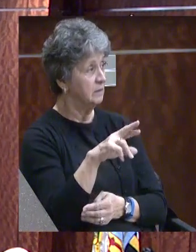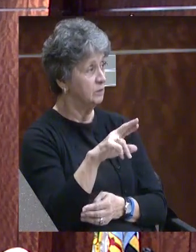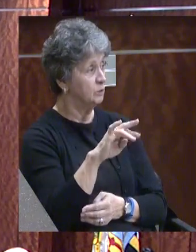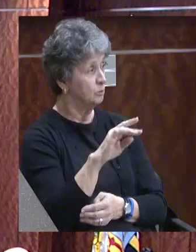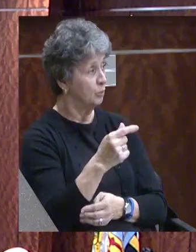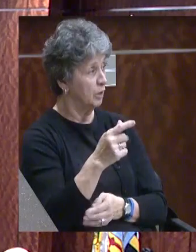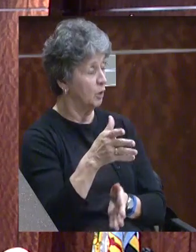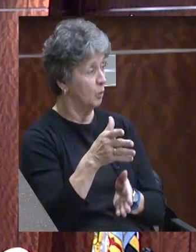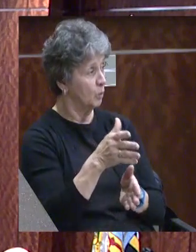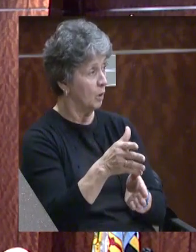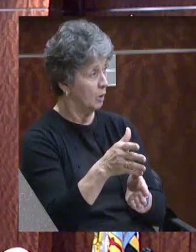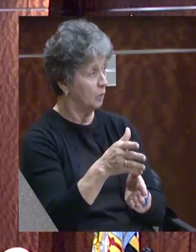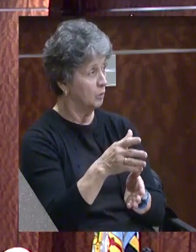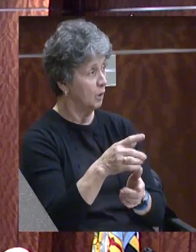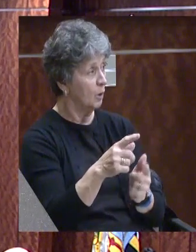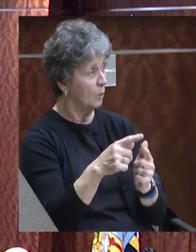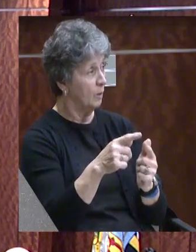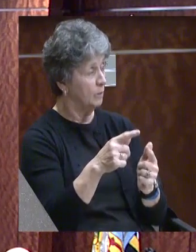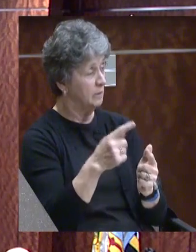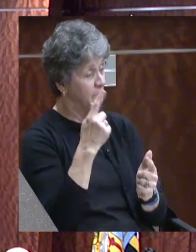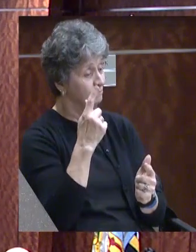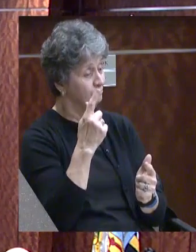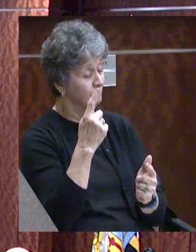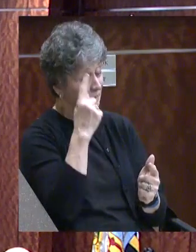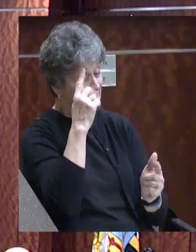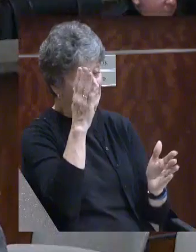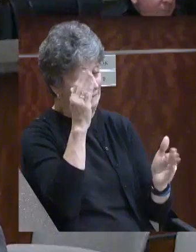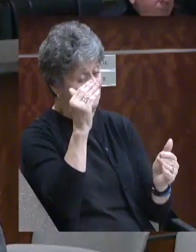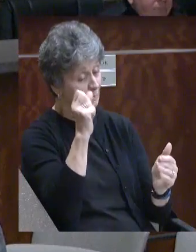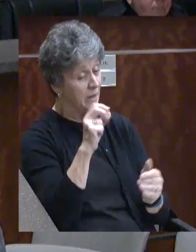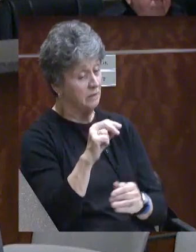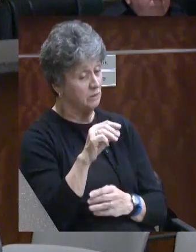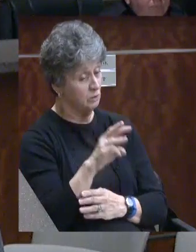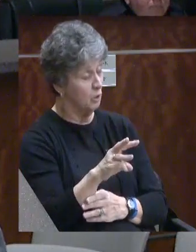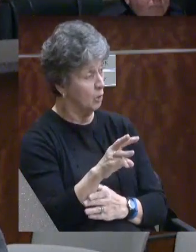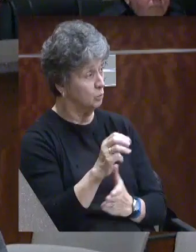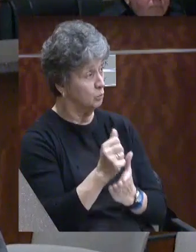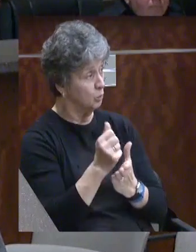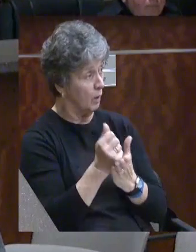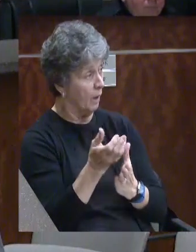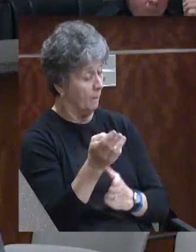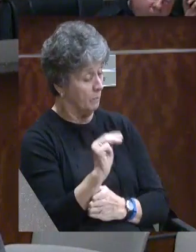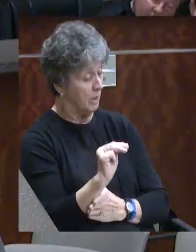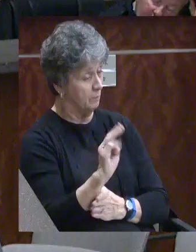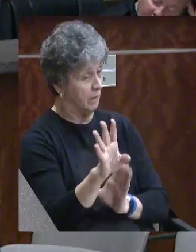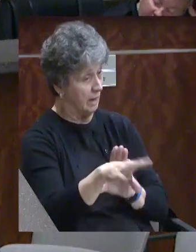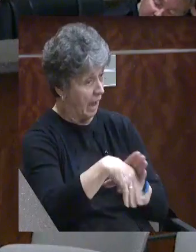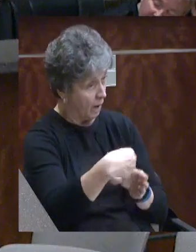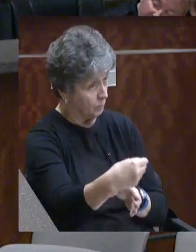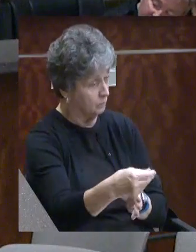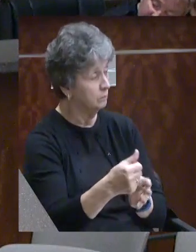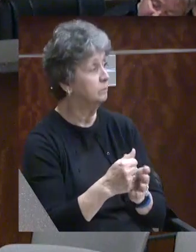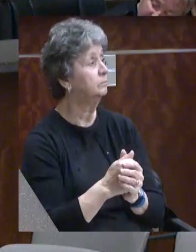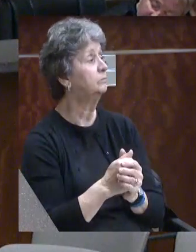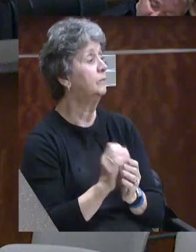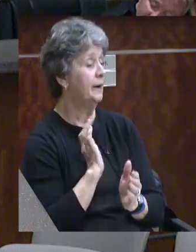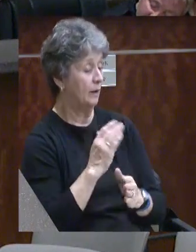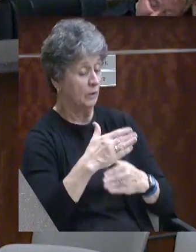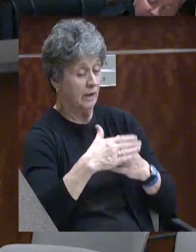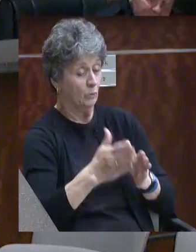give them a fighting chance to get to wherever they have to go, because Sandy Spring, our neighborhood is down at the bottom of a